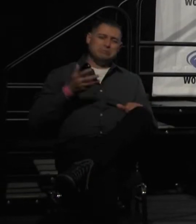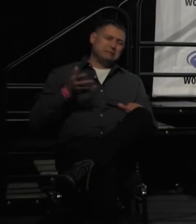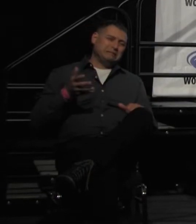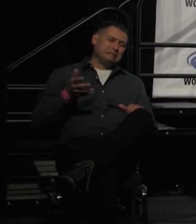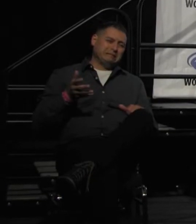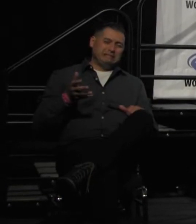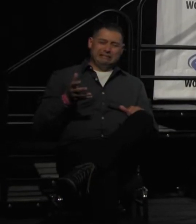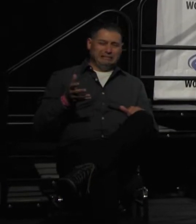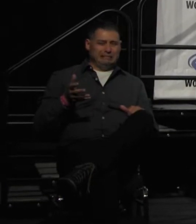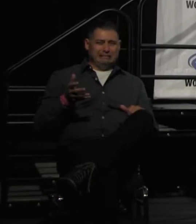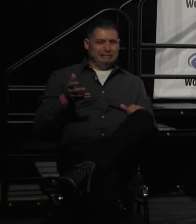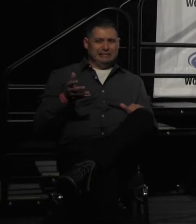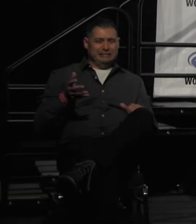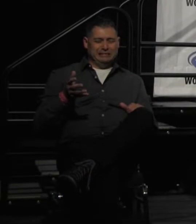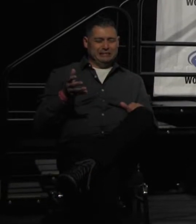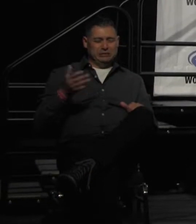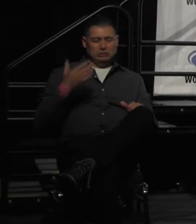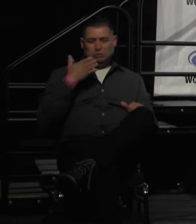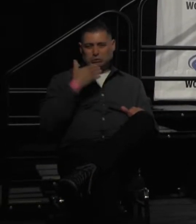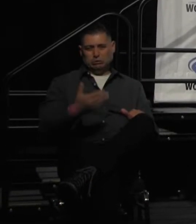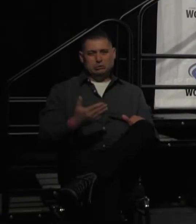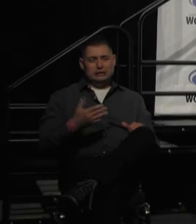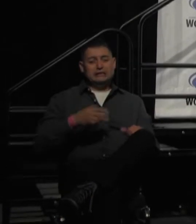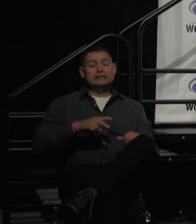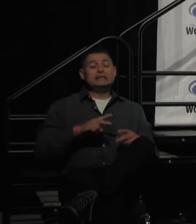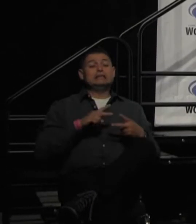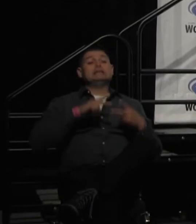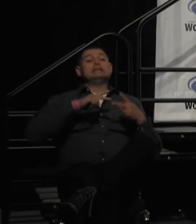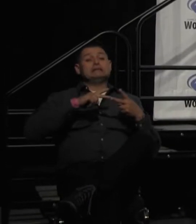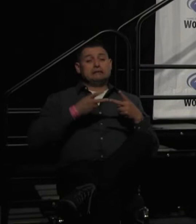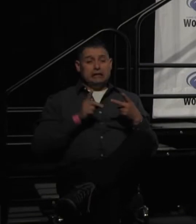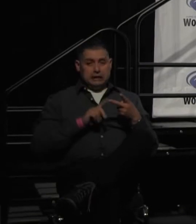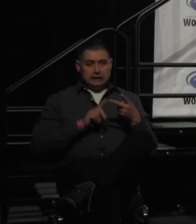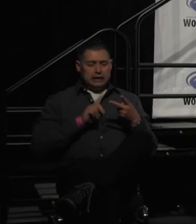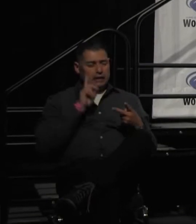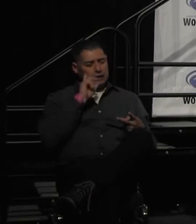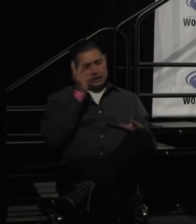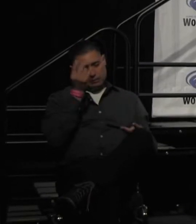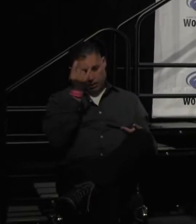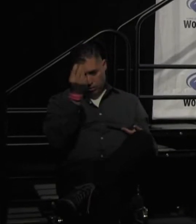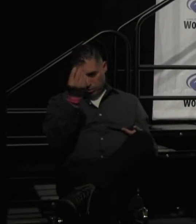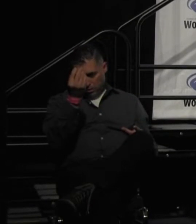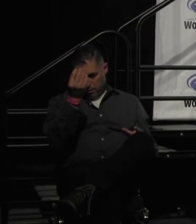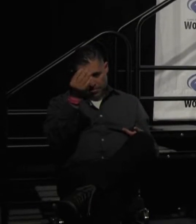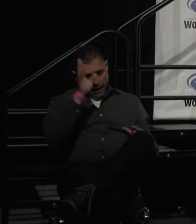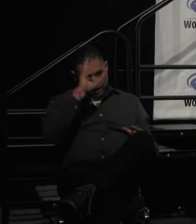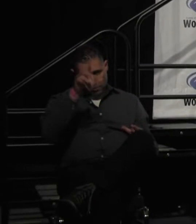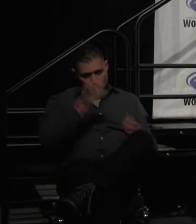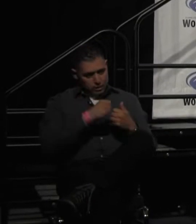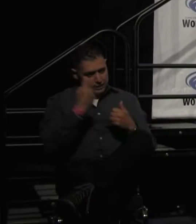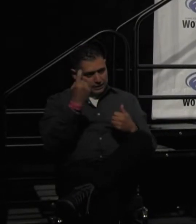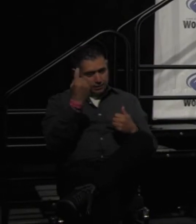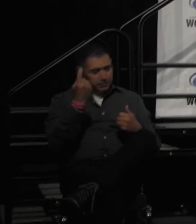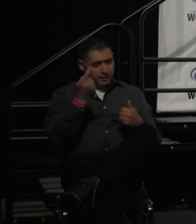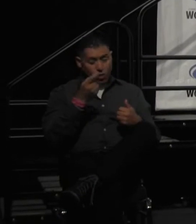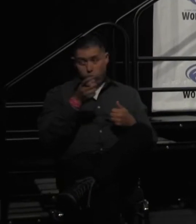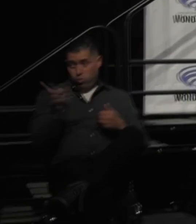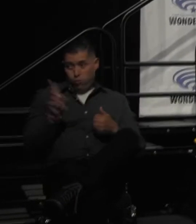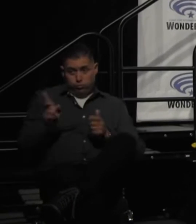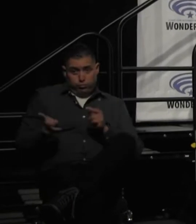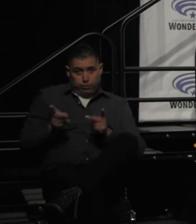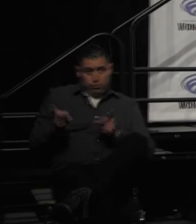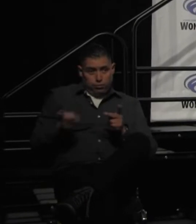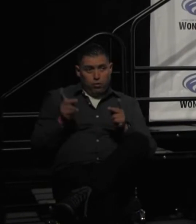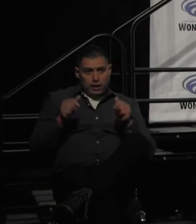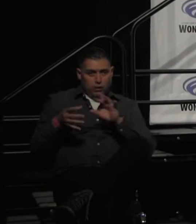wasn't that great, you know. And so the second show, Cheech and I had to start thinking about it. We said, man, we got to come up with a bit that these people